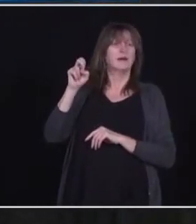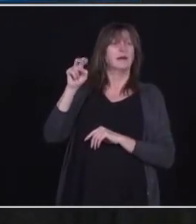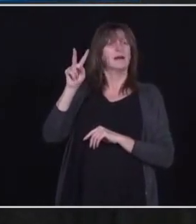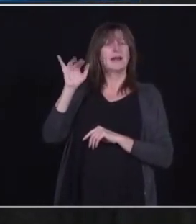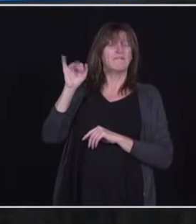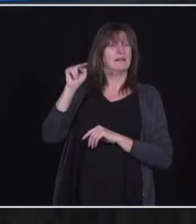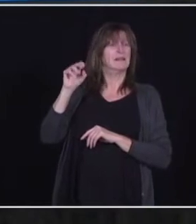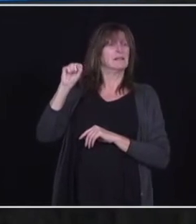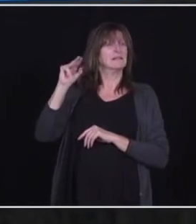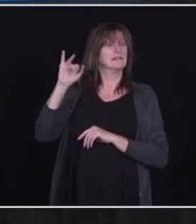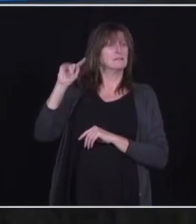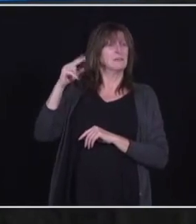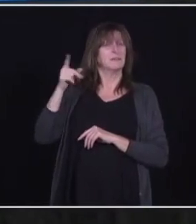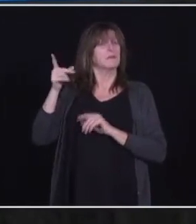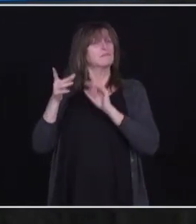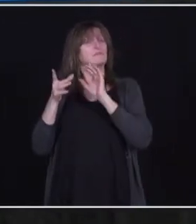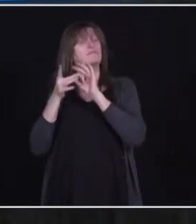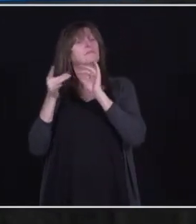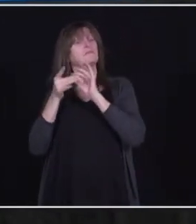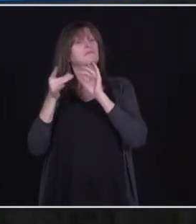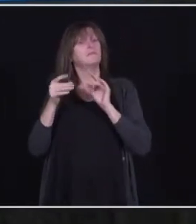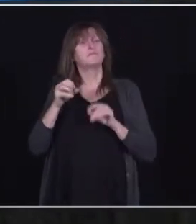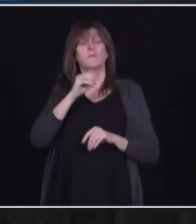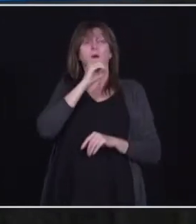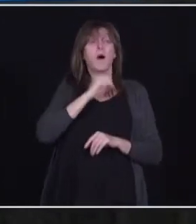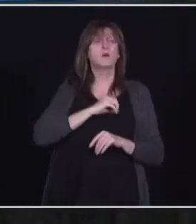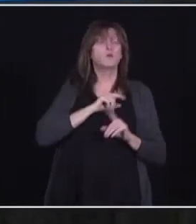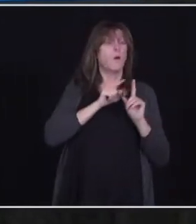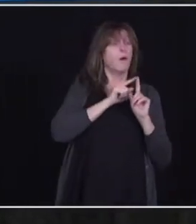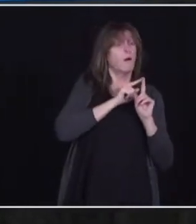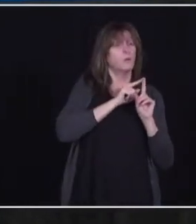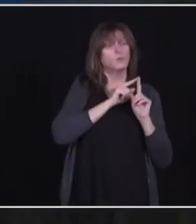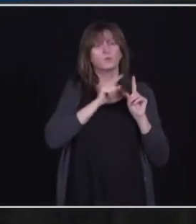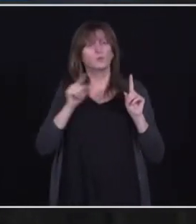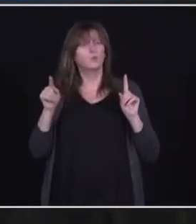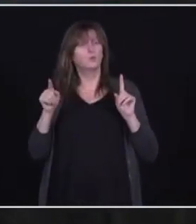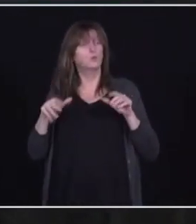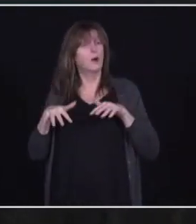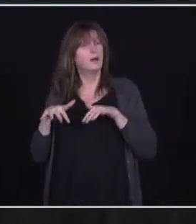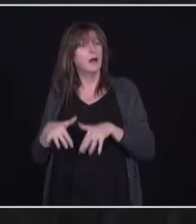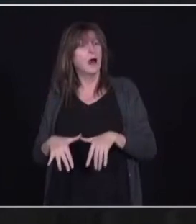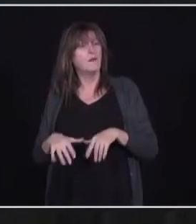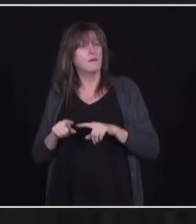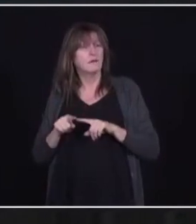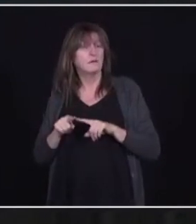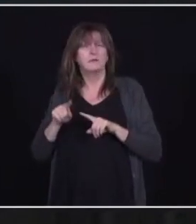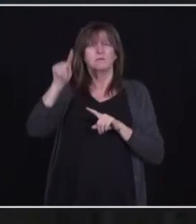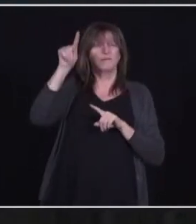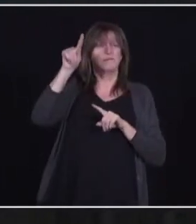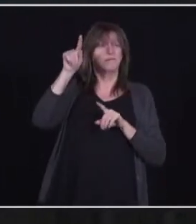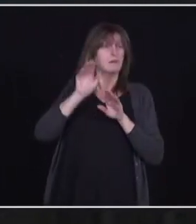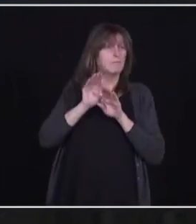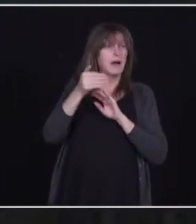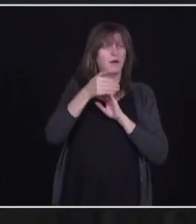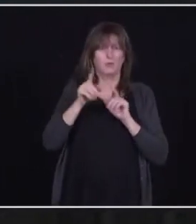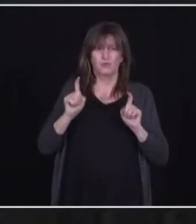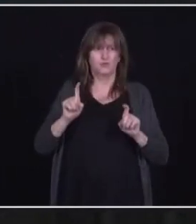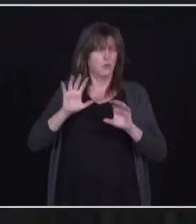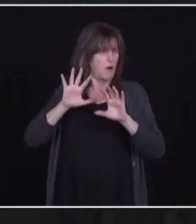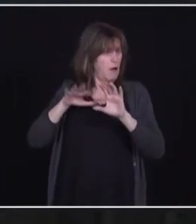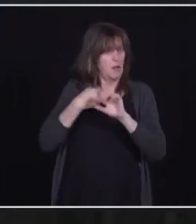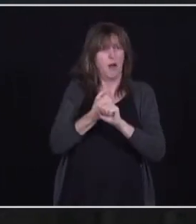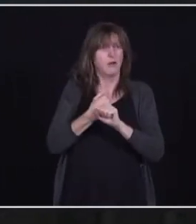from Oshawa to Niagara up to Barrie, west to London, because healthcare workers can't sustain the demands and the stresses that